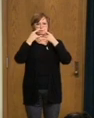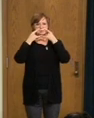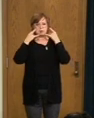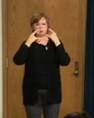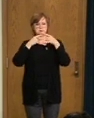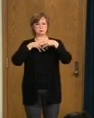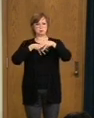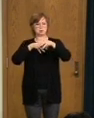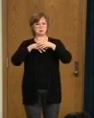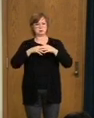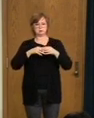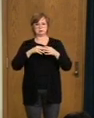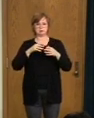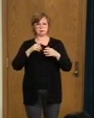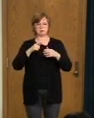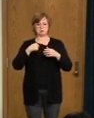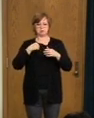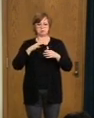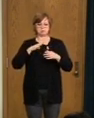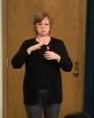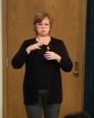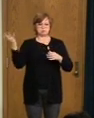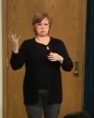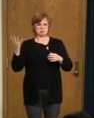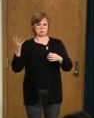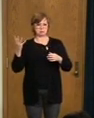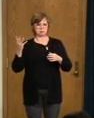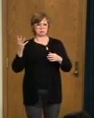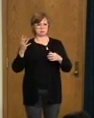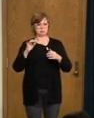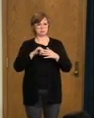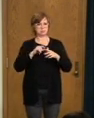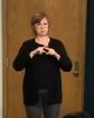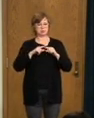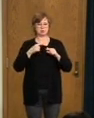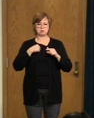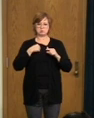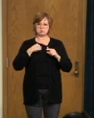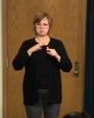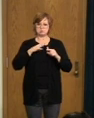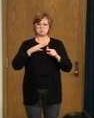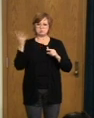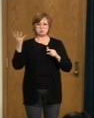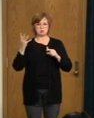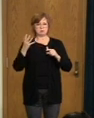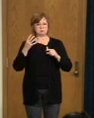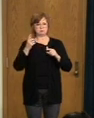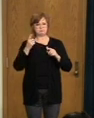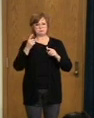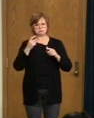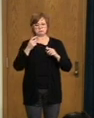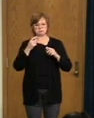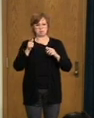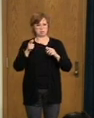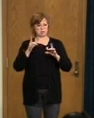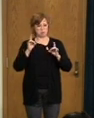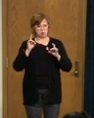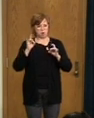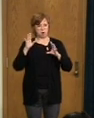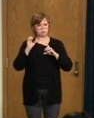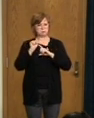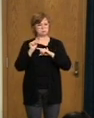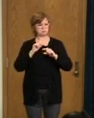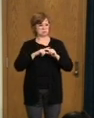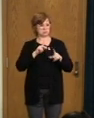they're obviously agree, but they think you should have used much stronger language, not only in relation to the comments related to